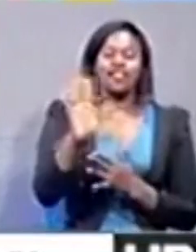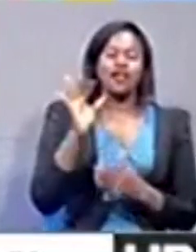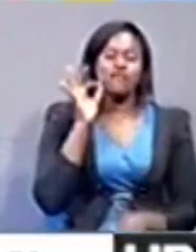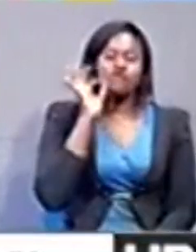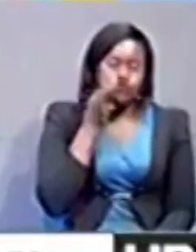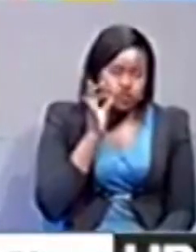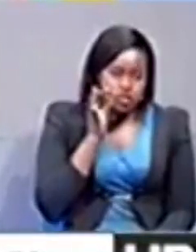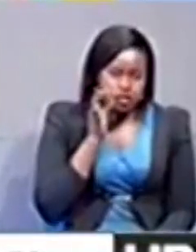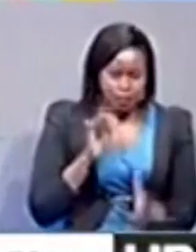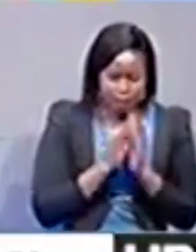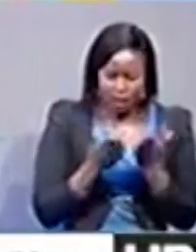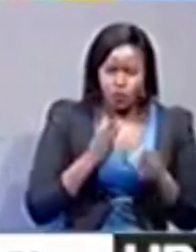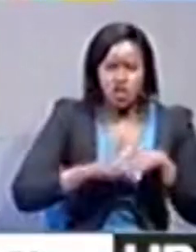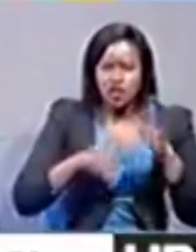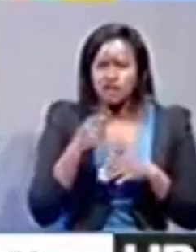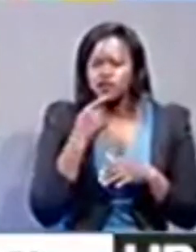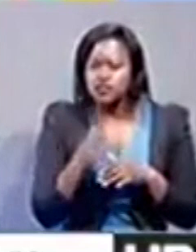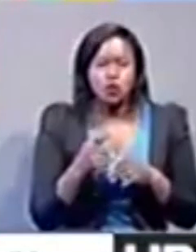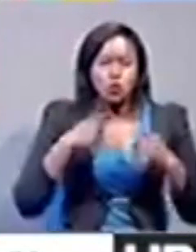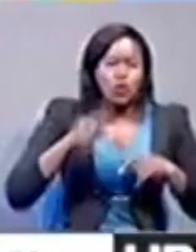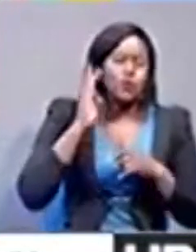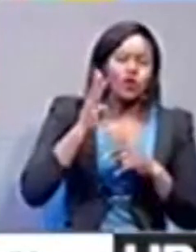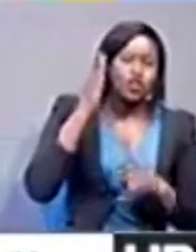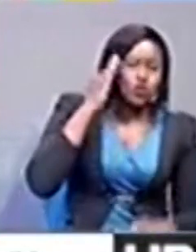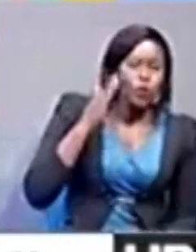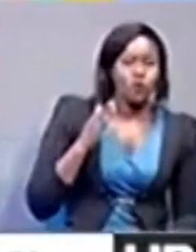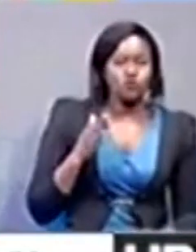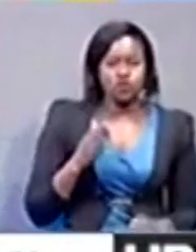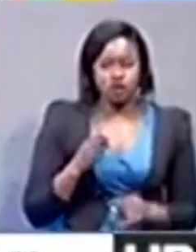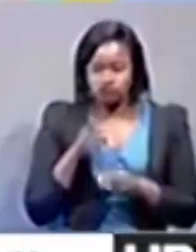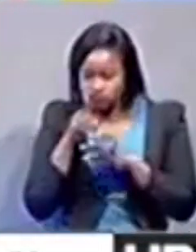It doesn't say that we shall know them by how they talk